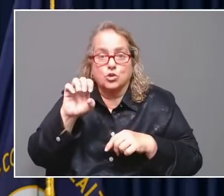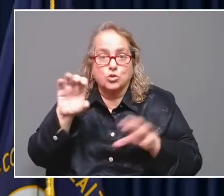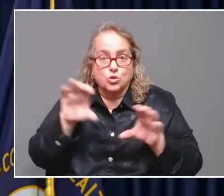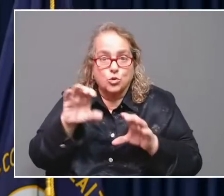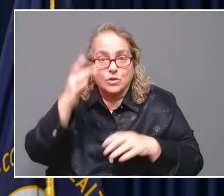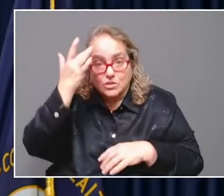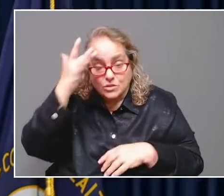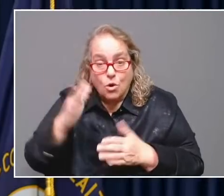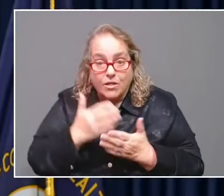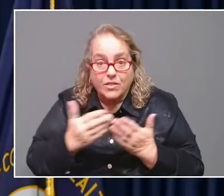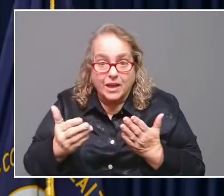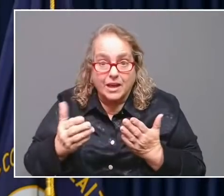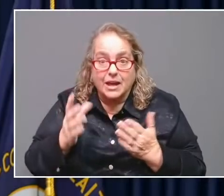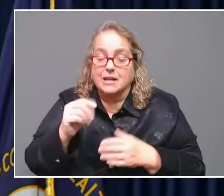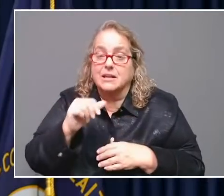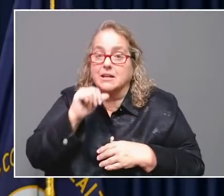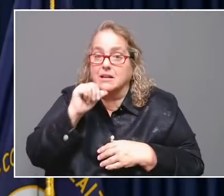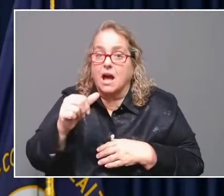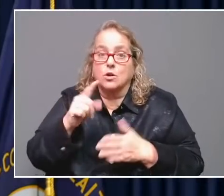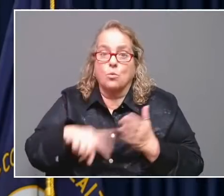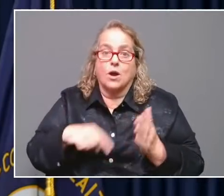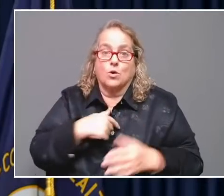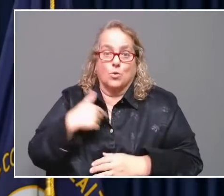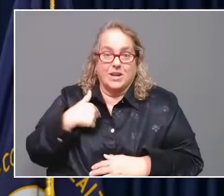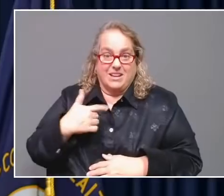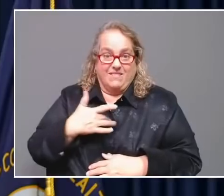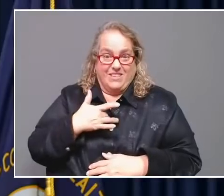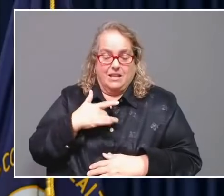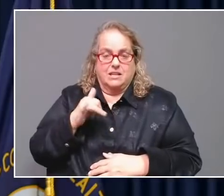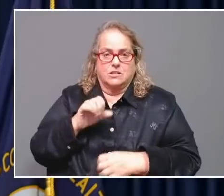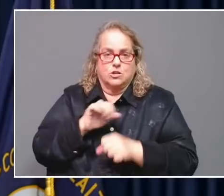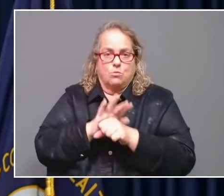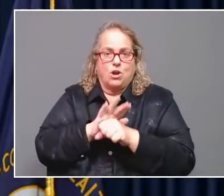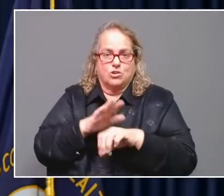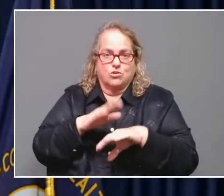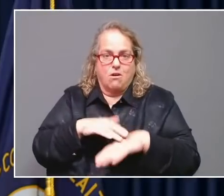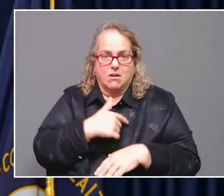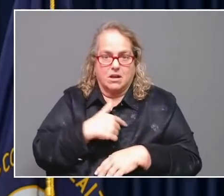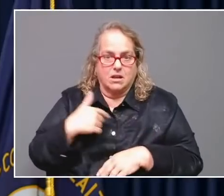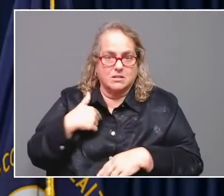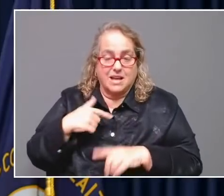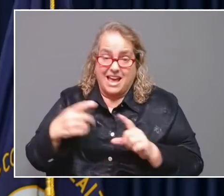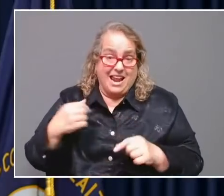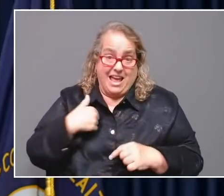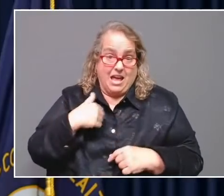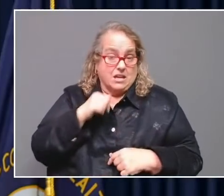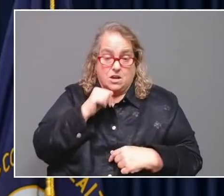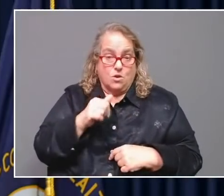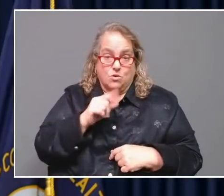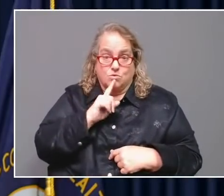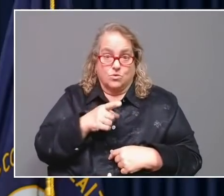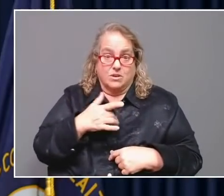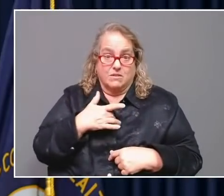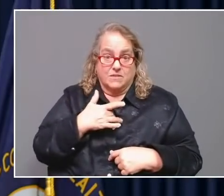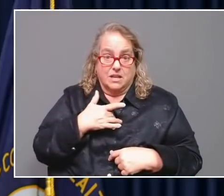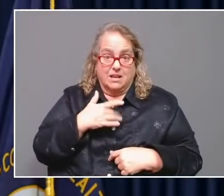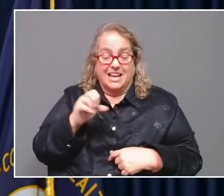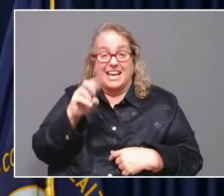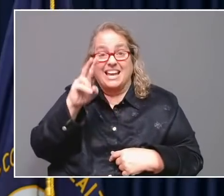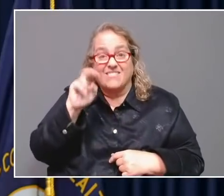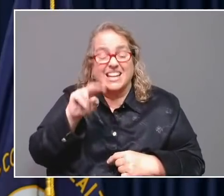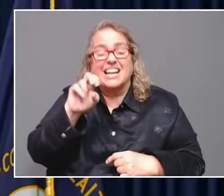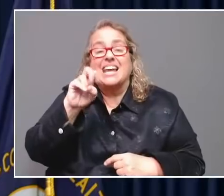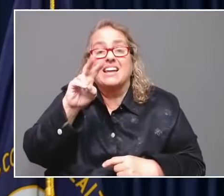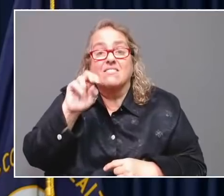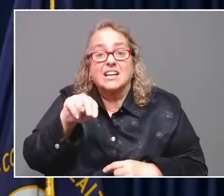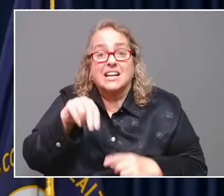and not what we feel is the pressure upon us. And I don't actually feel that Even in